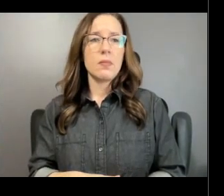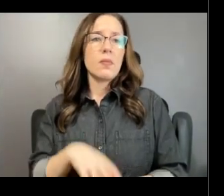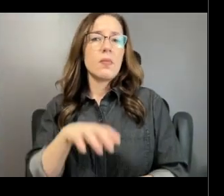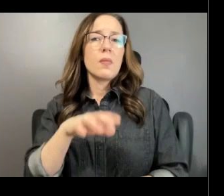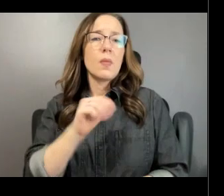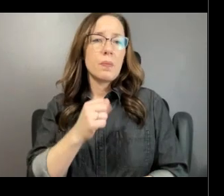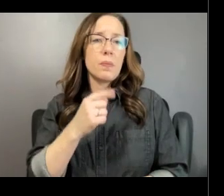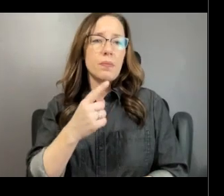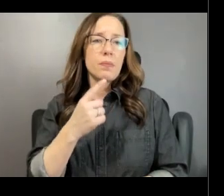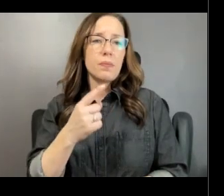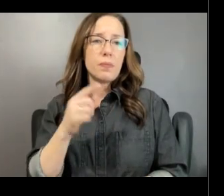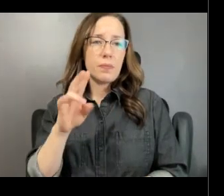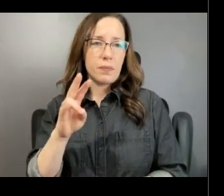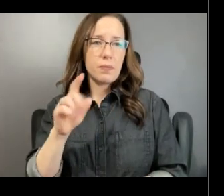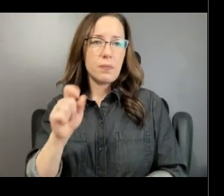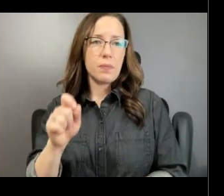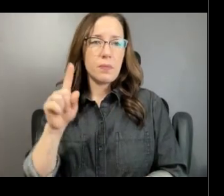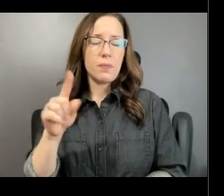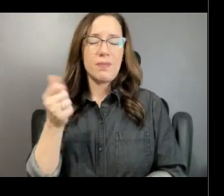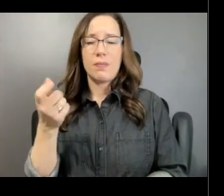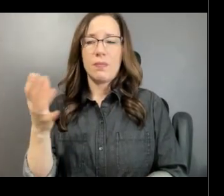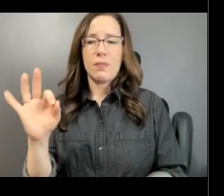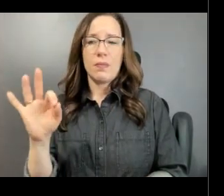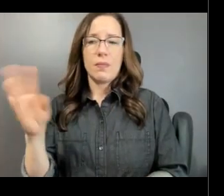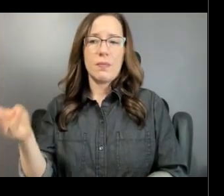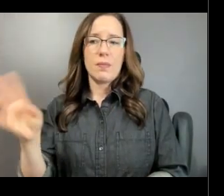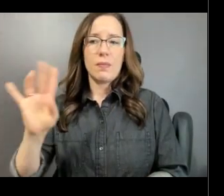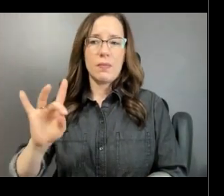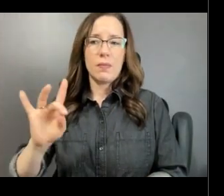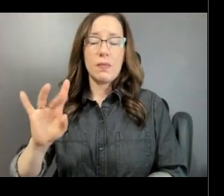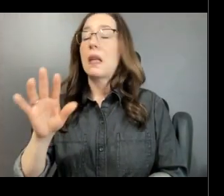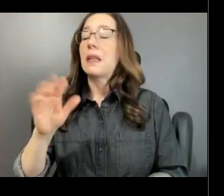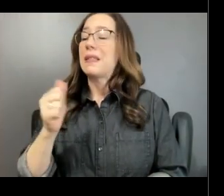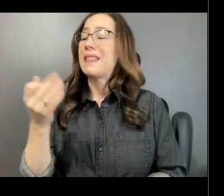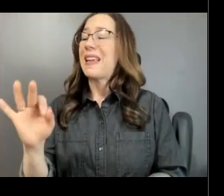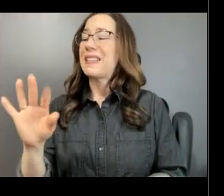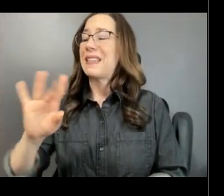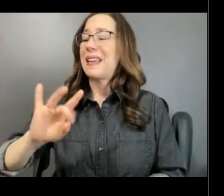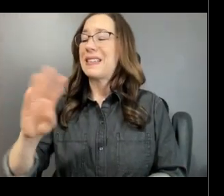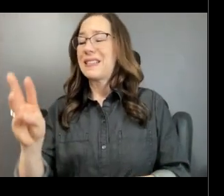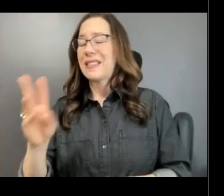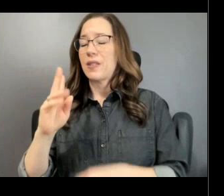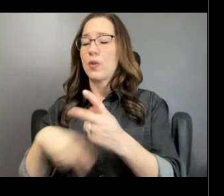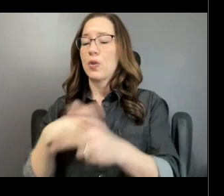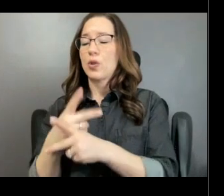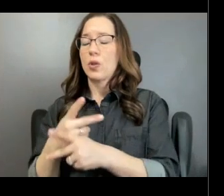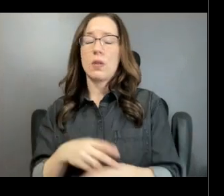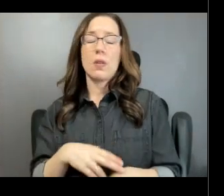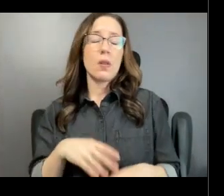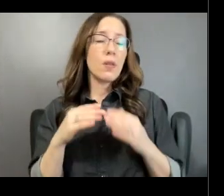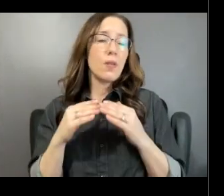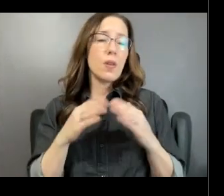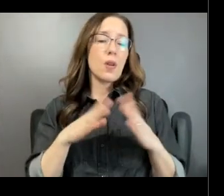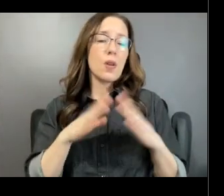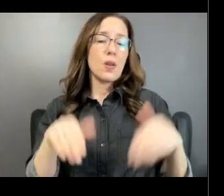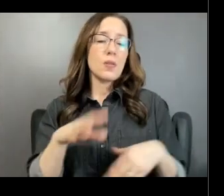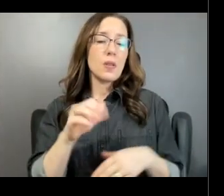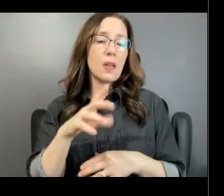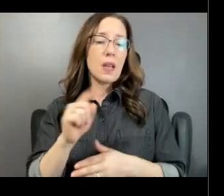A117.1, the 1986 version, and the Fair Housing Act